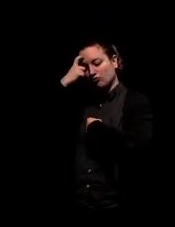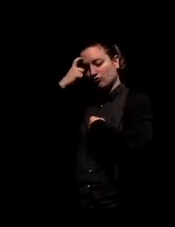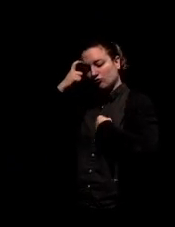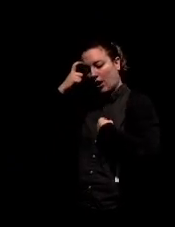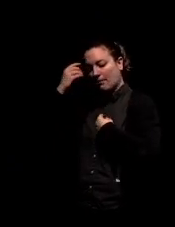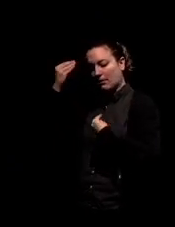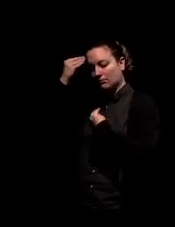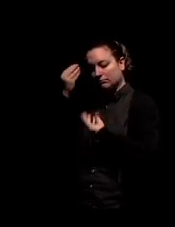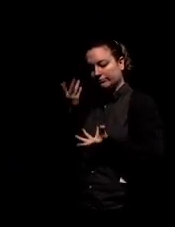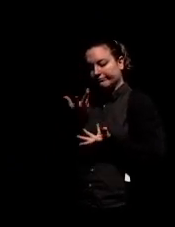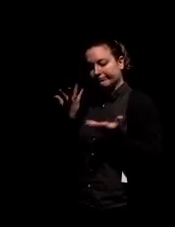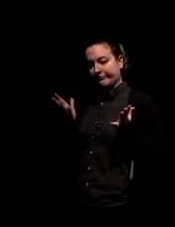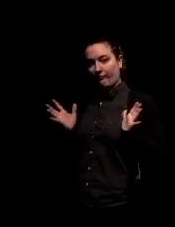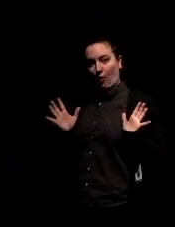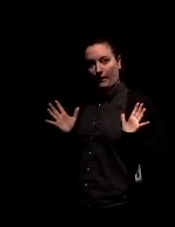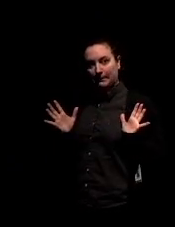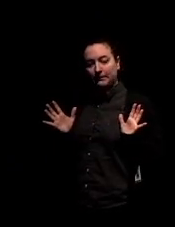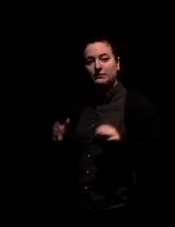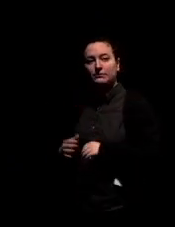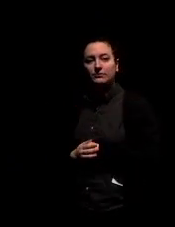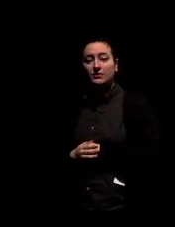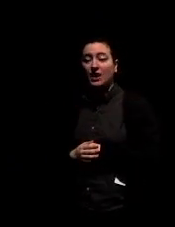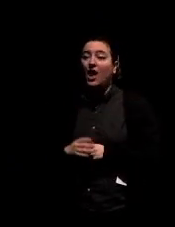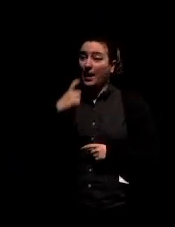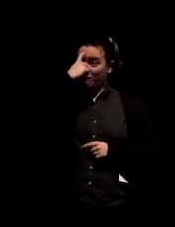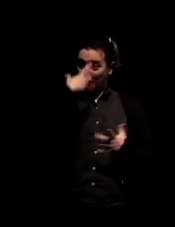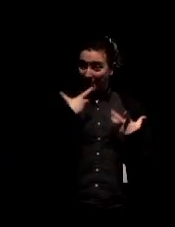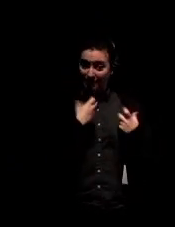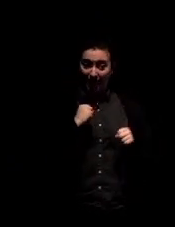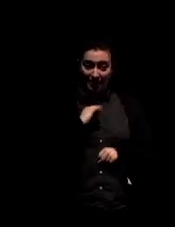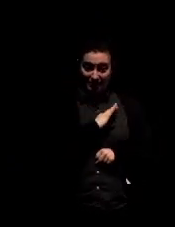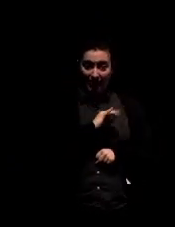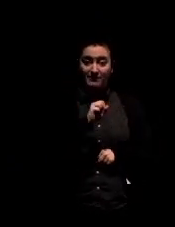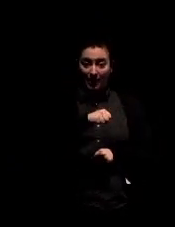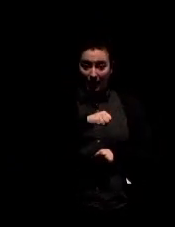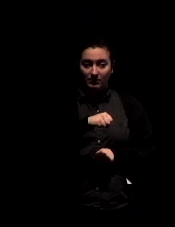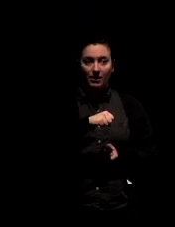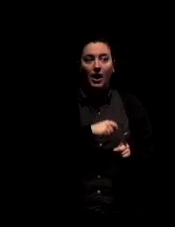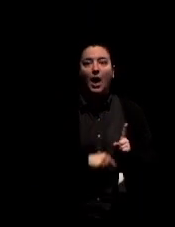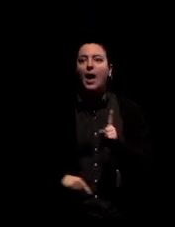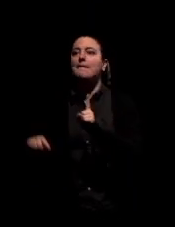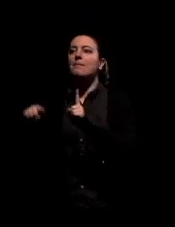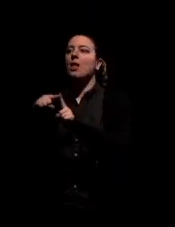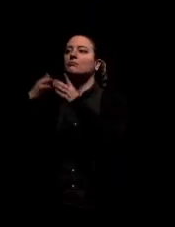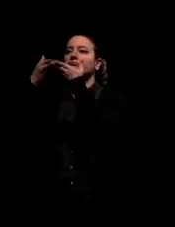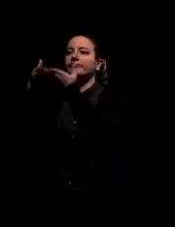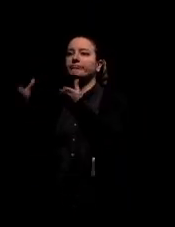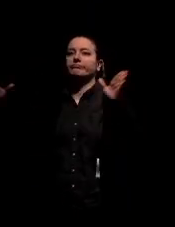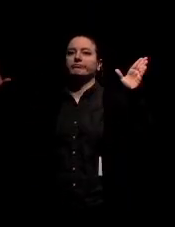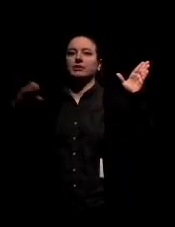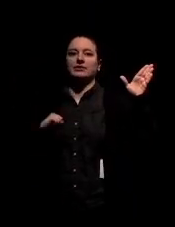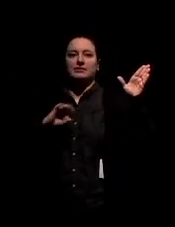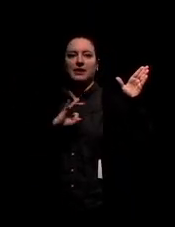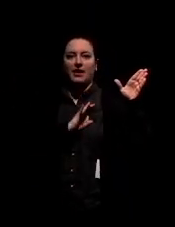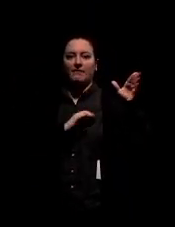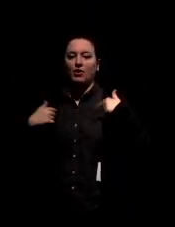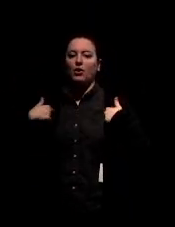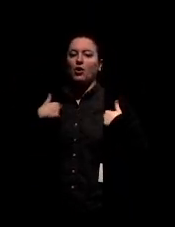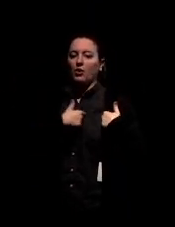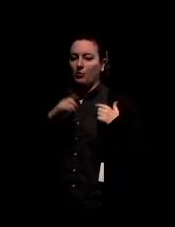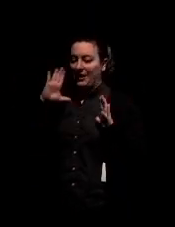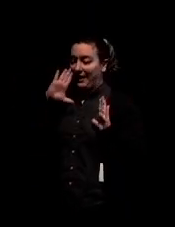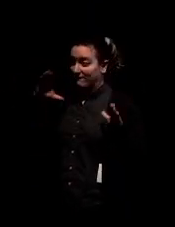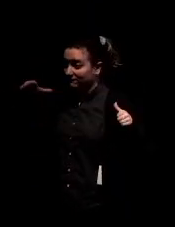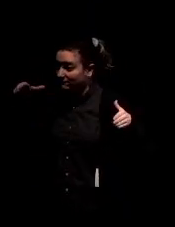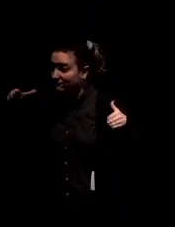but broadly throughout the organization, we go through regular and lot of opportunities to train our staff about trauma and